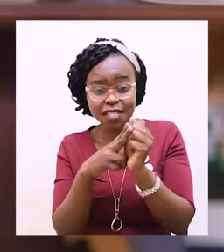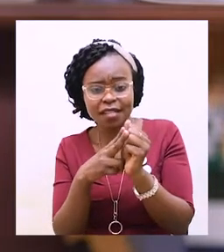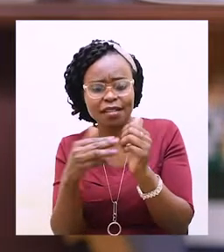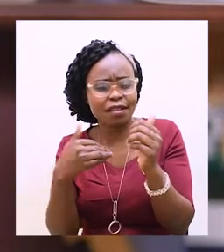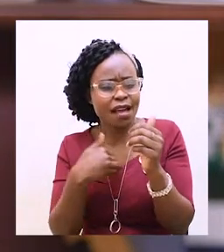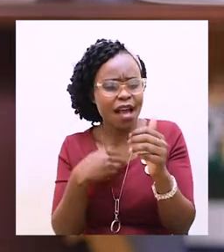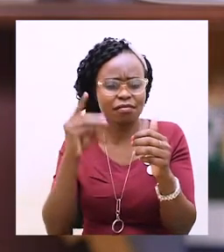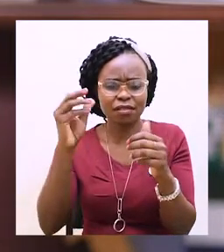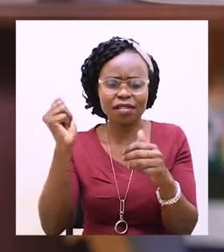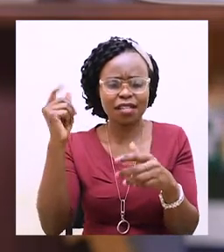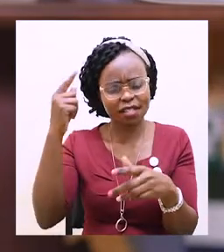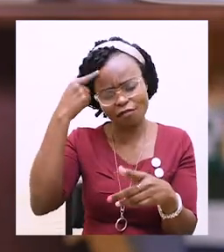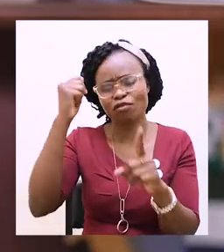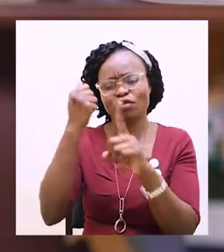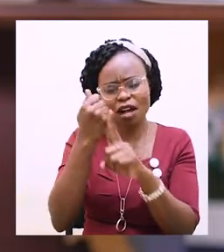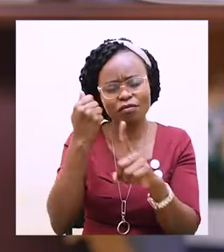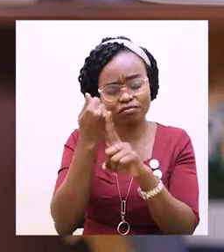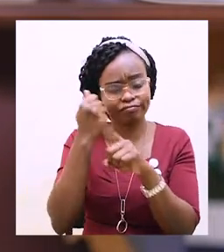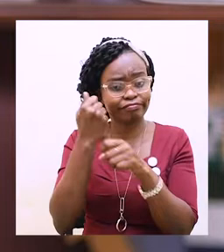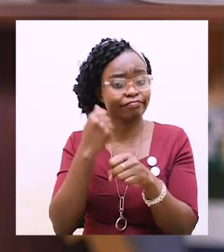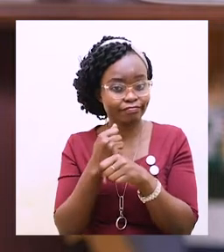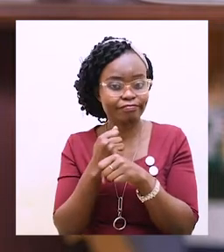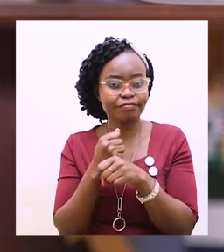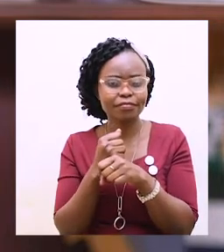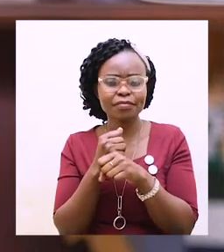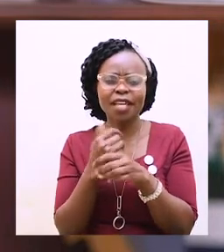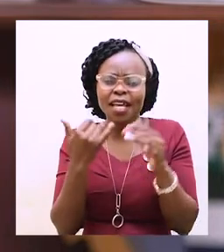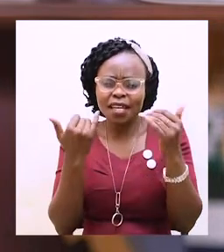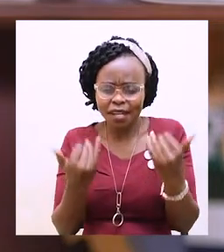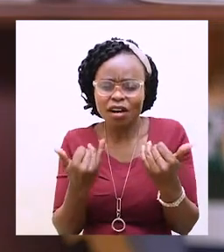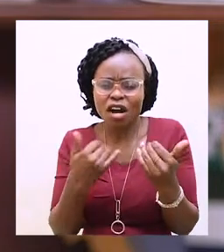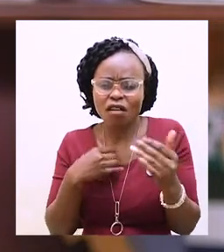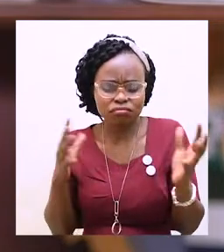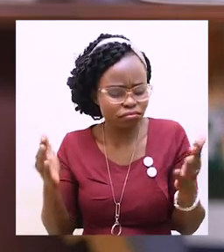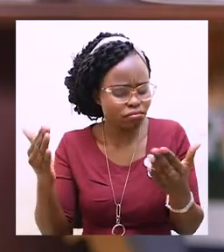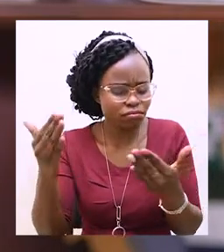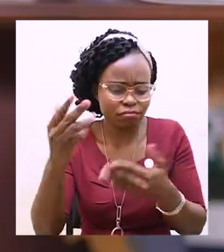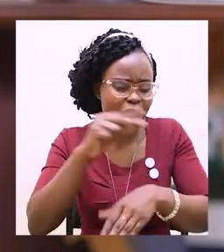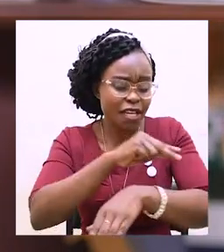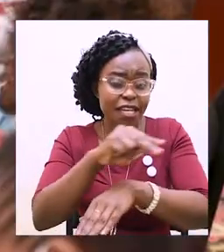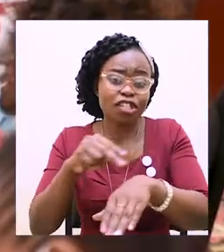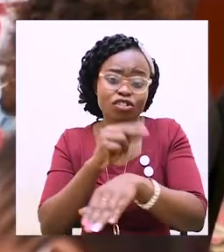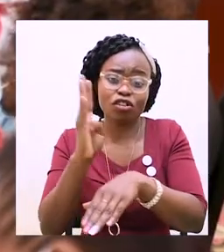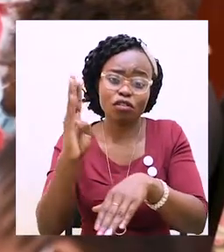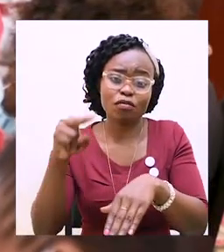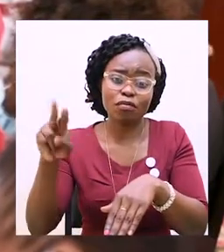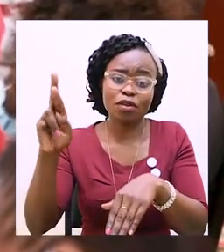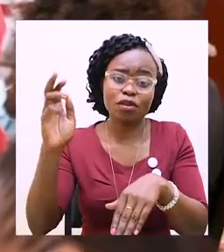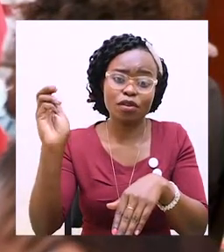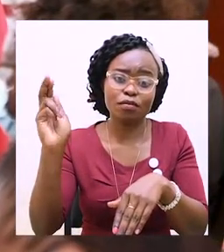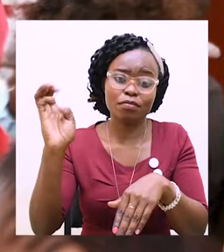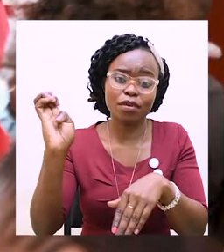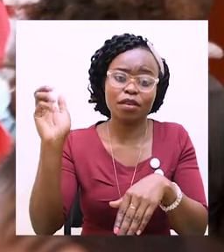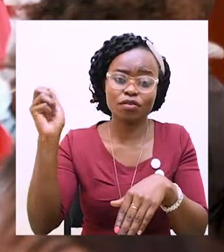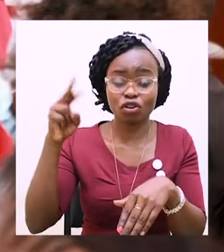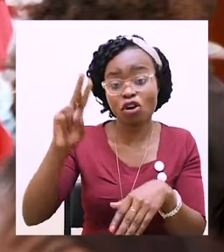they have been rolling out the data-driven advocacy work. They have been able to influence even the National Bureau of Statistics, for